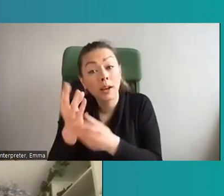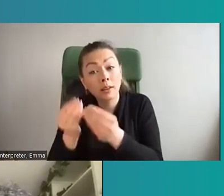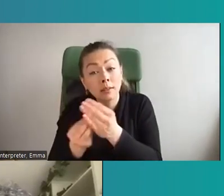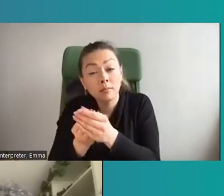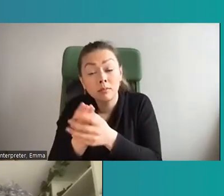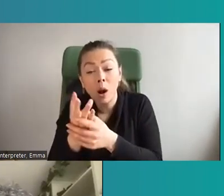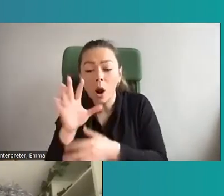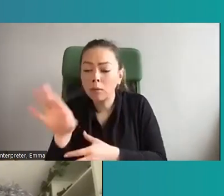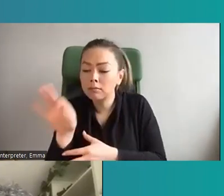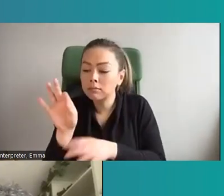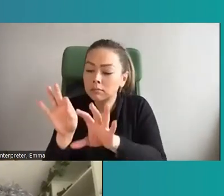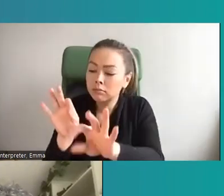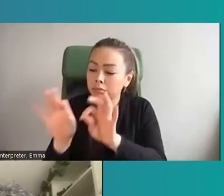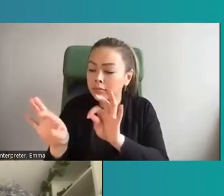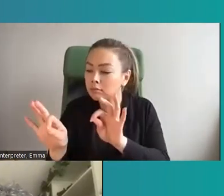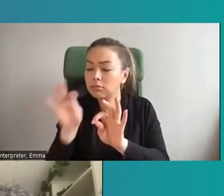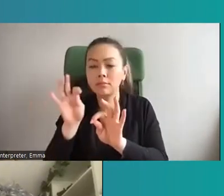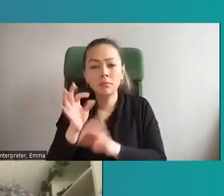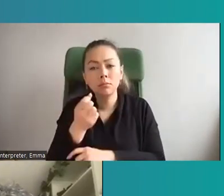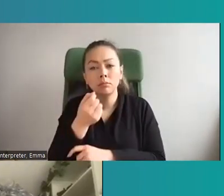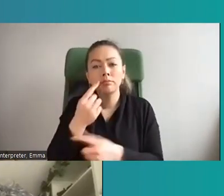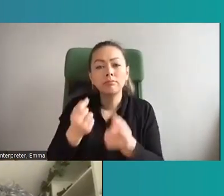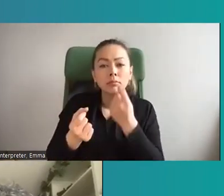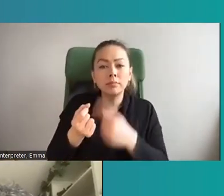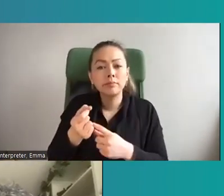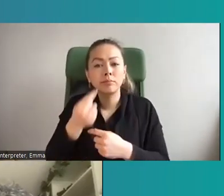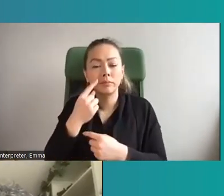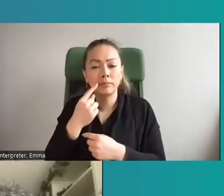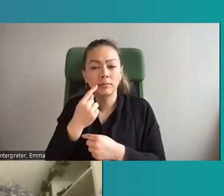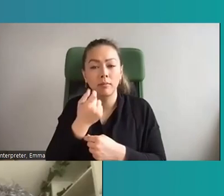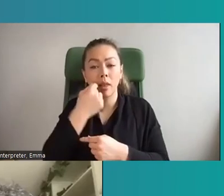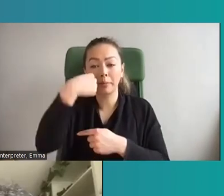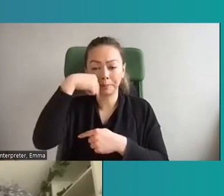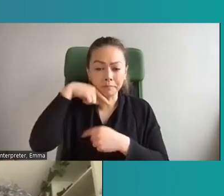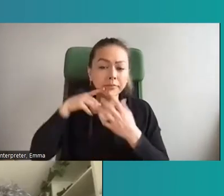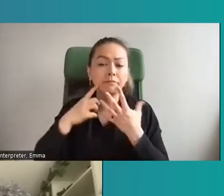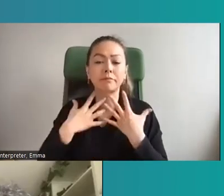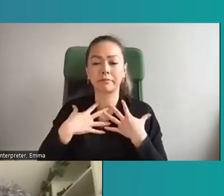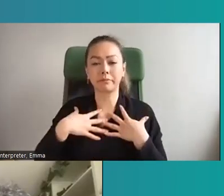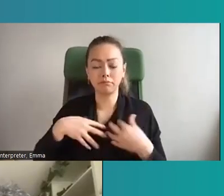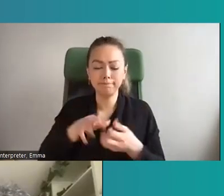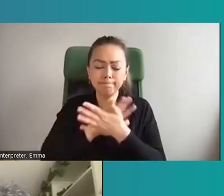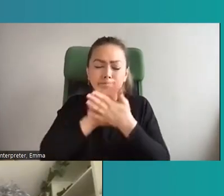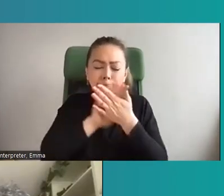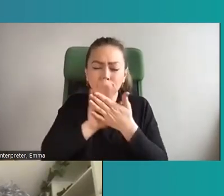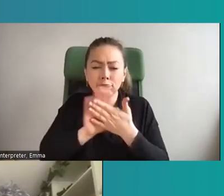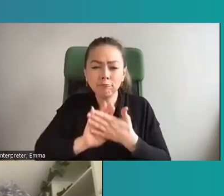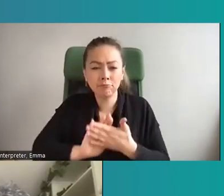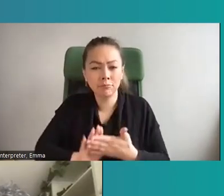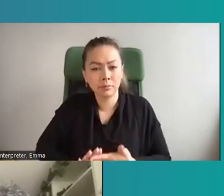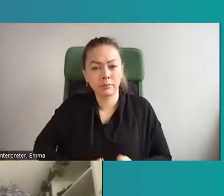wild strawberries. We take those into our body, and they cleanse us from the